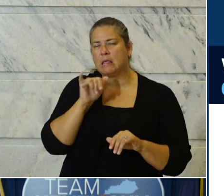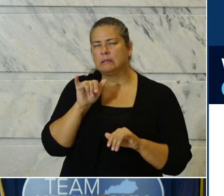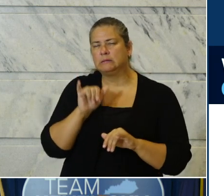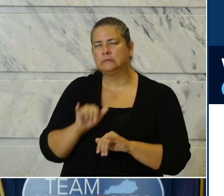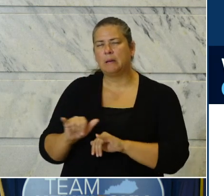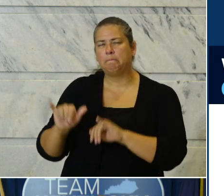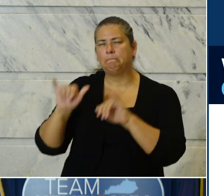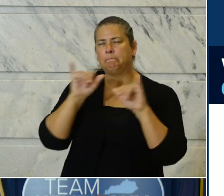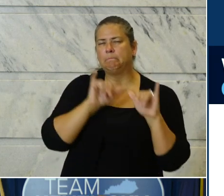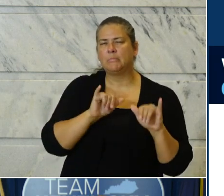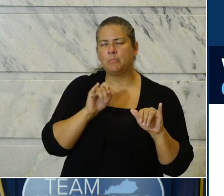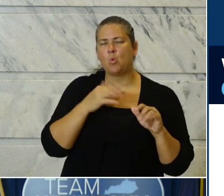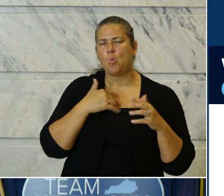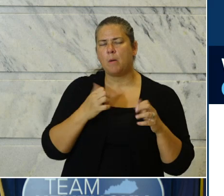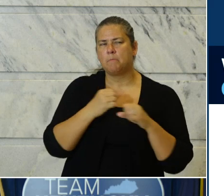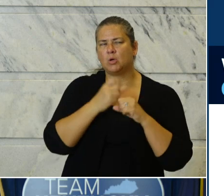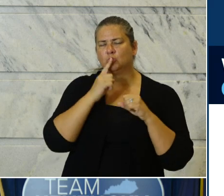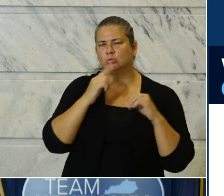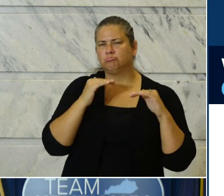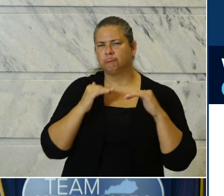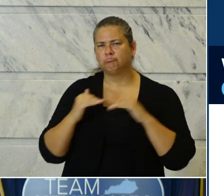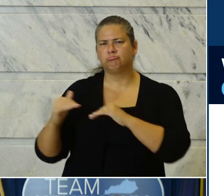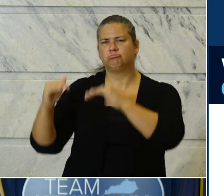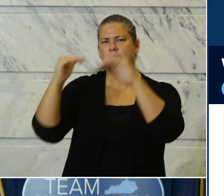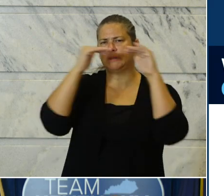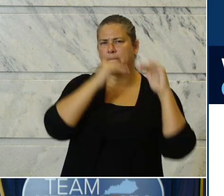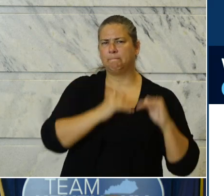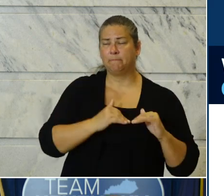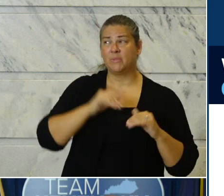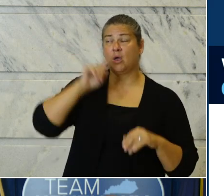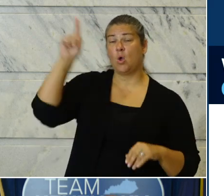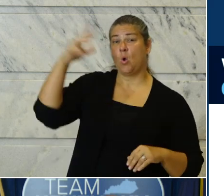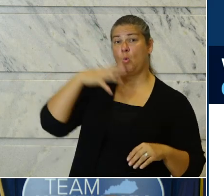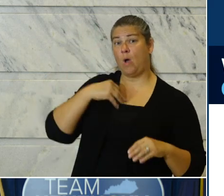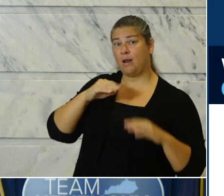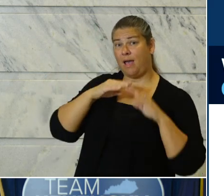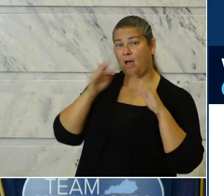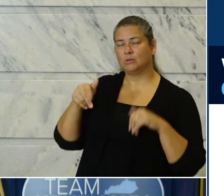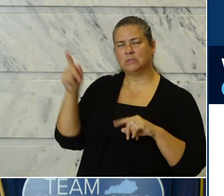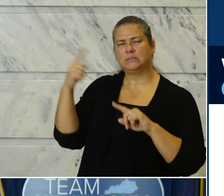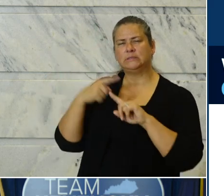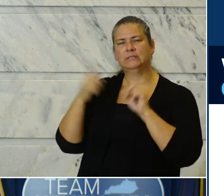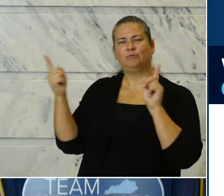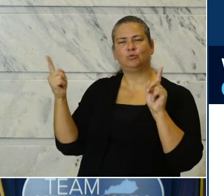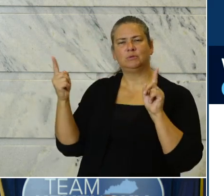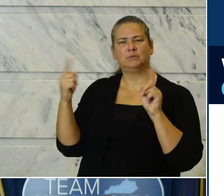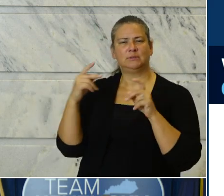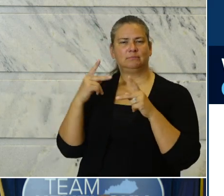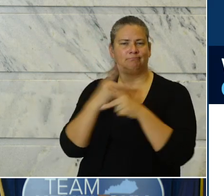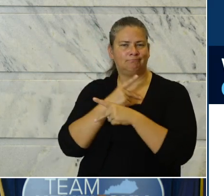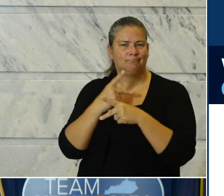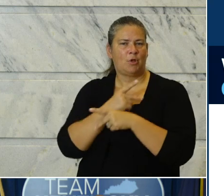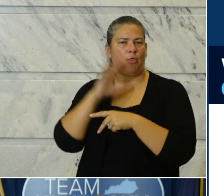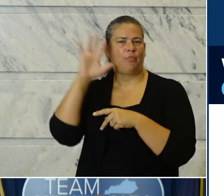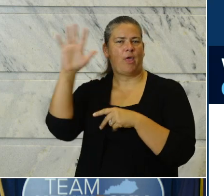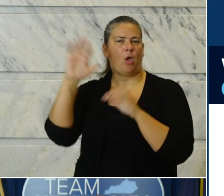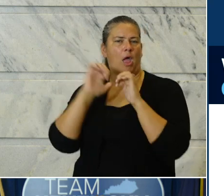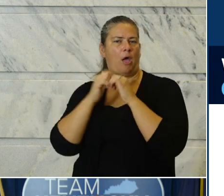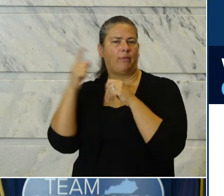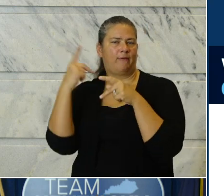county levels with consistency. Now, the White House has different data sources and different approaches, and they explain again their methodology for